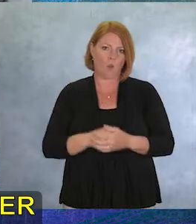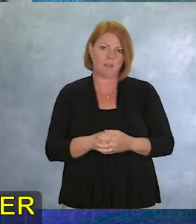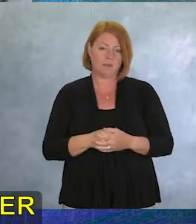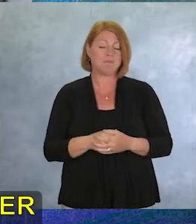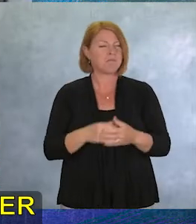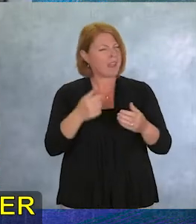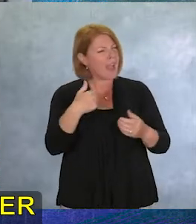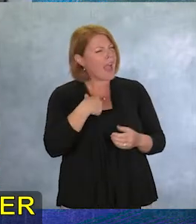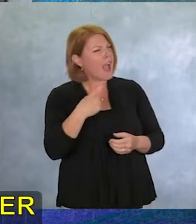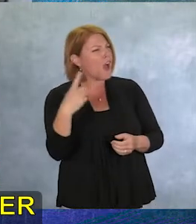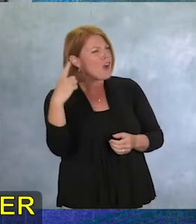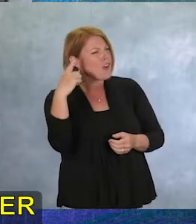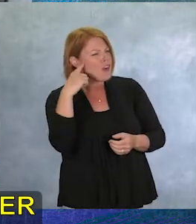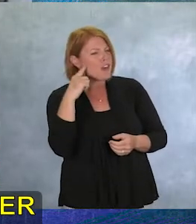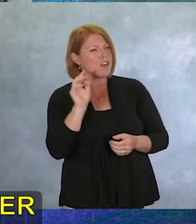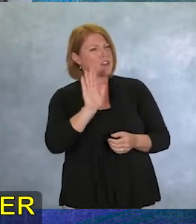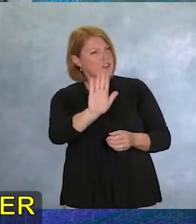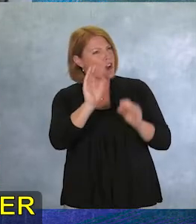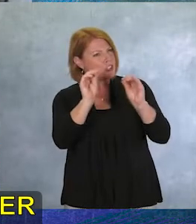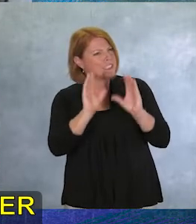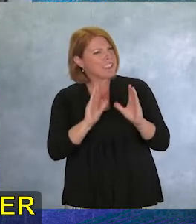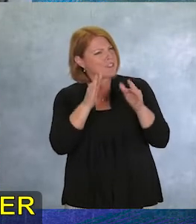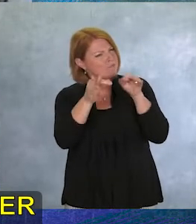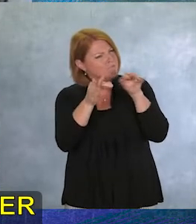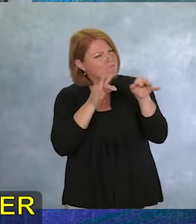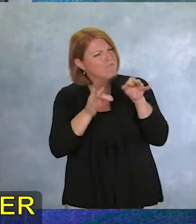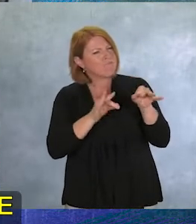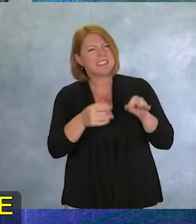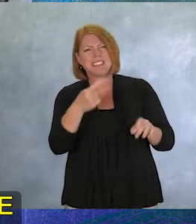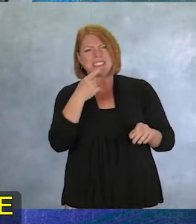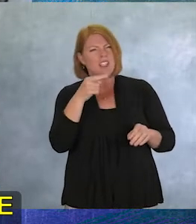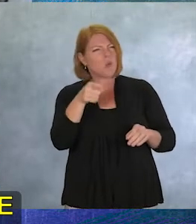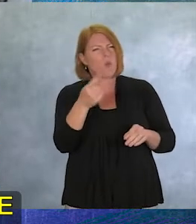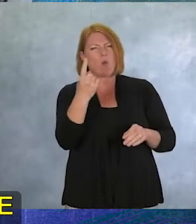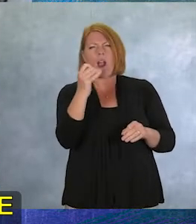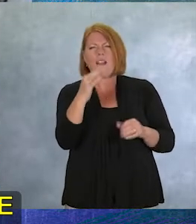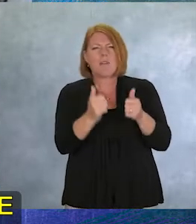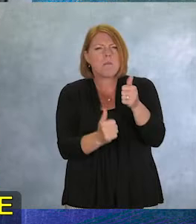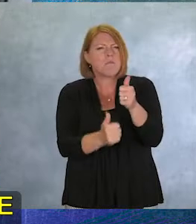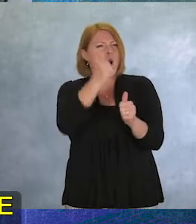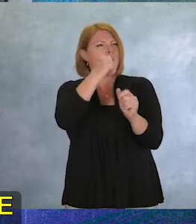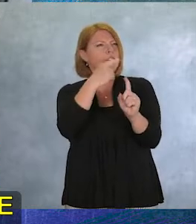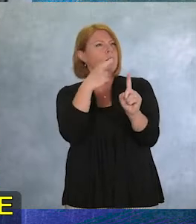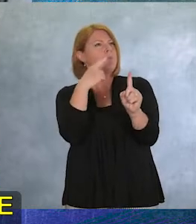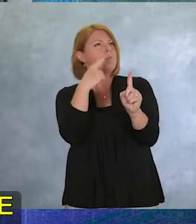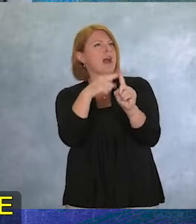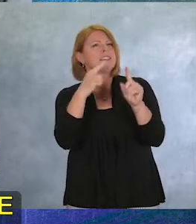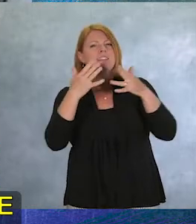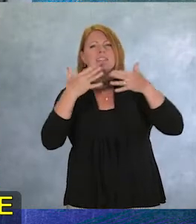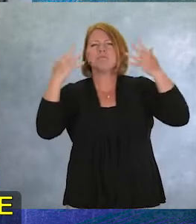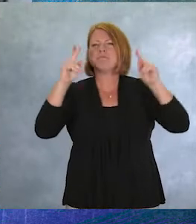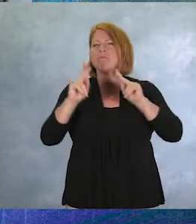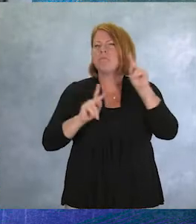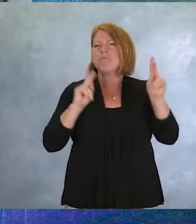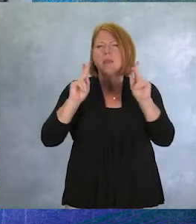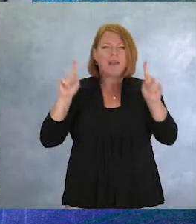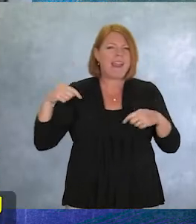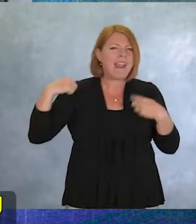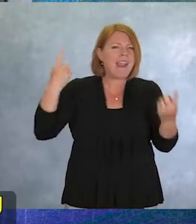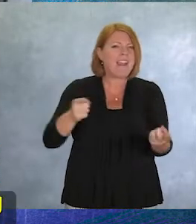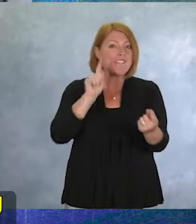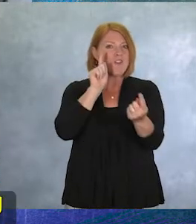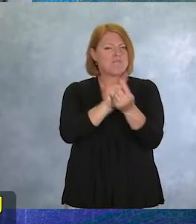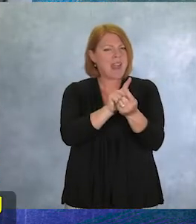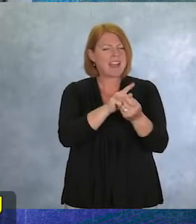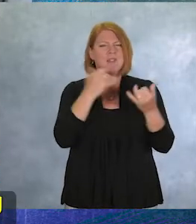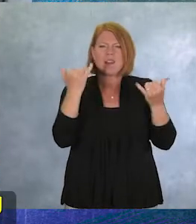that your teacher has described you as being like one of the most positive people that they've ever met.